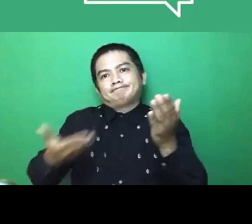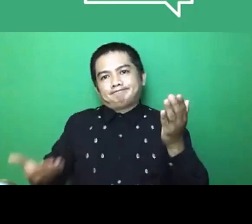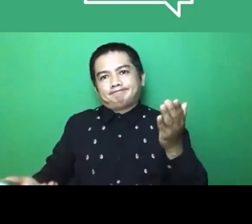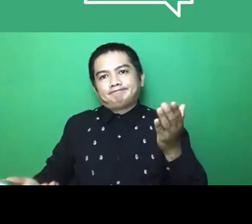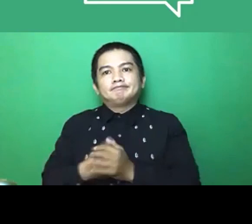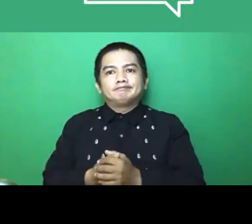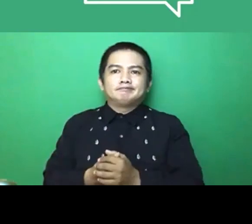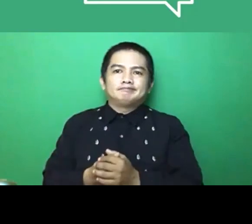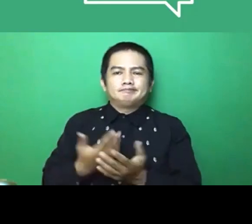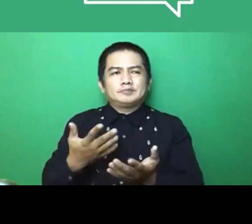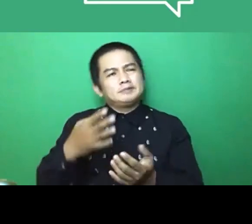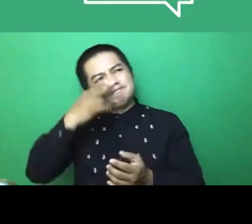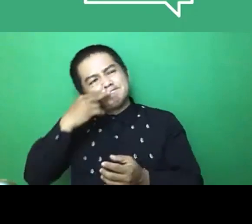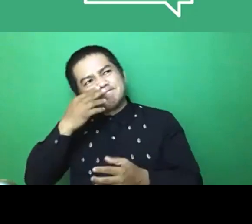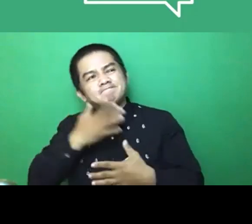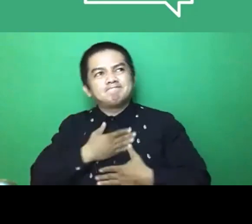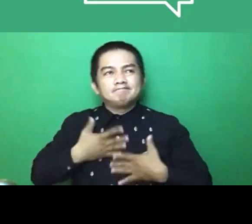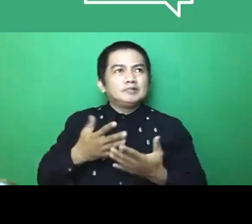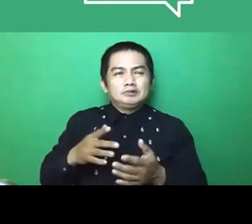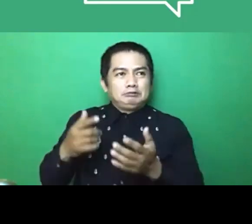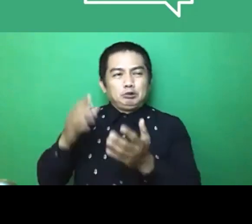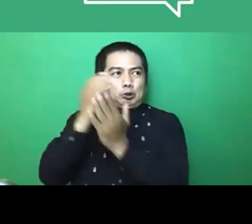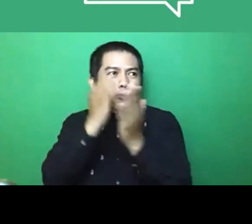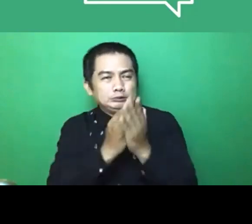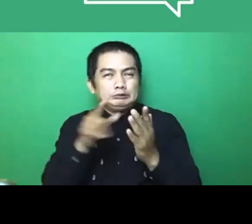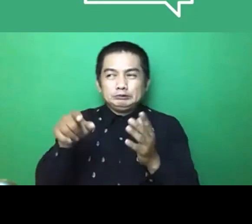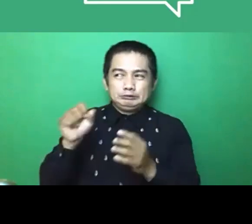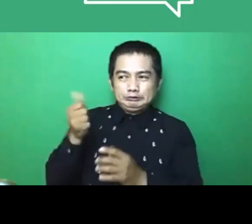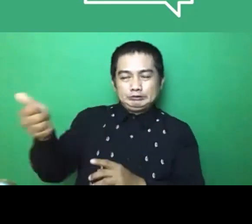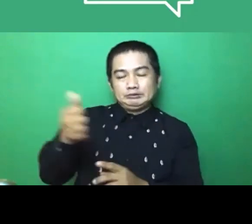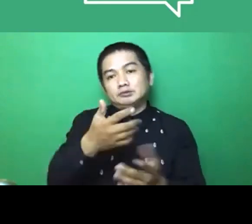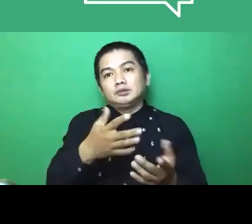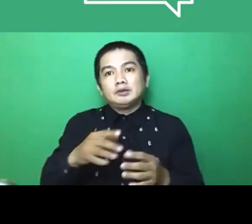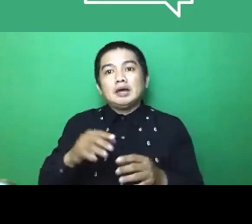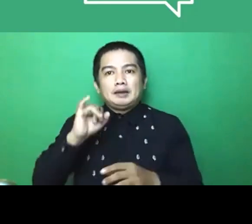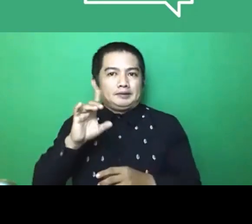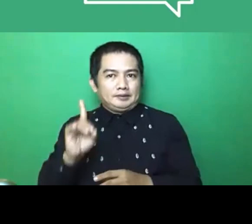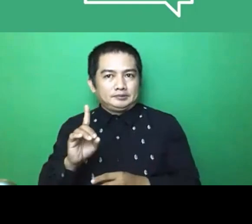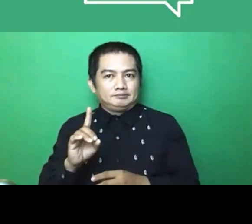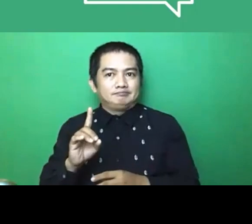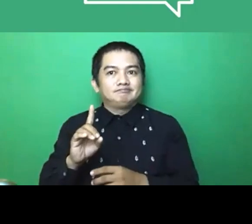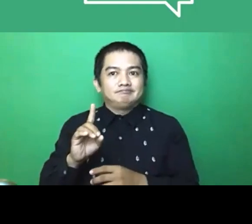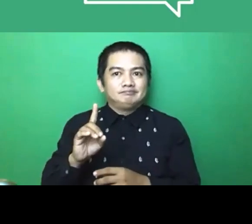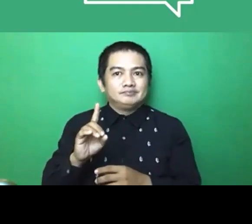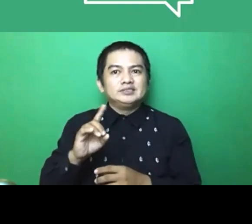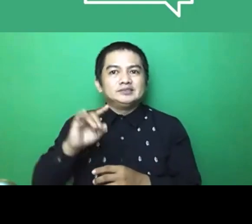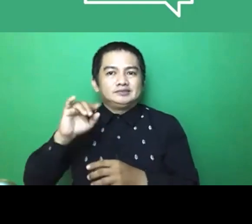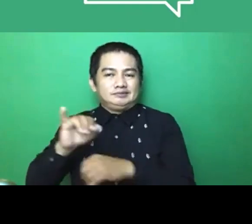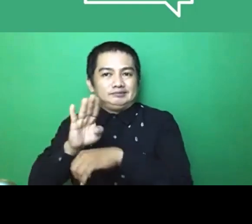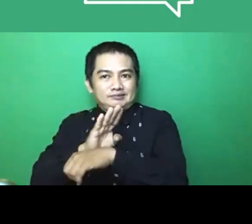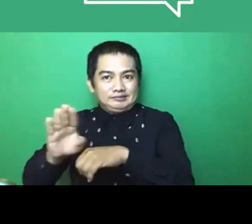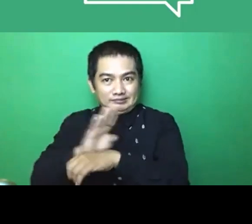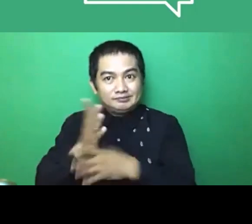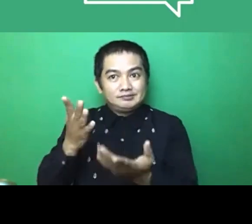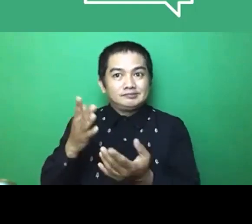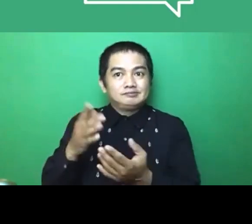something that was fun. But there's not a lot of courses that say, oh, you can make stuff. Until I heard of ID, industrial designer, which was the idea was you design